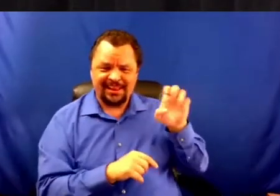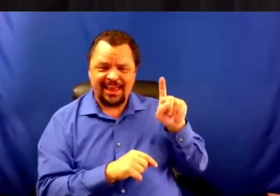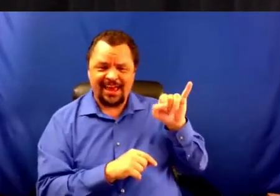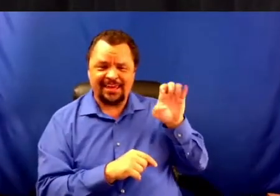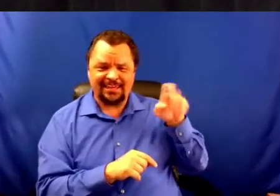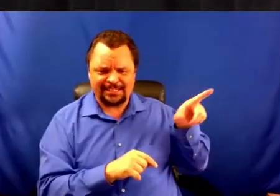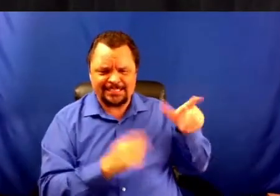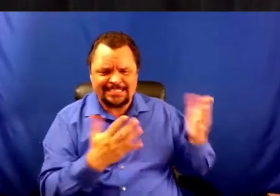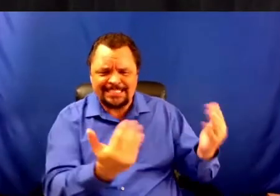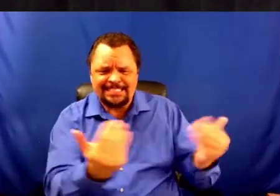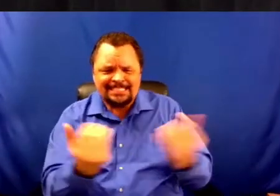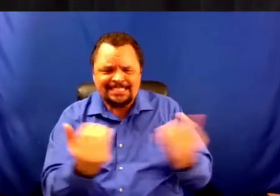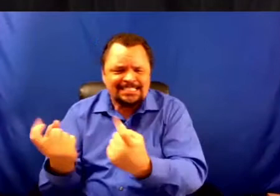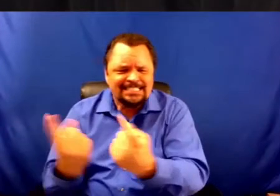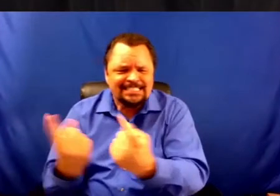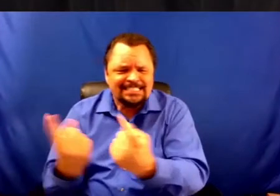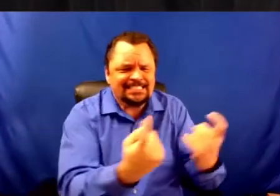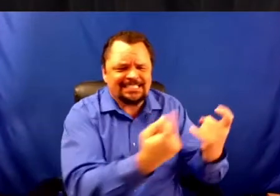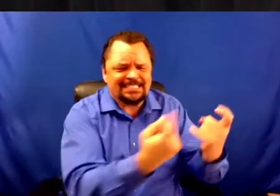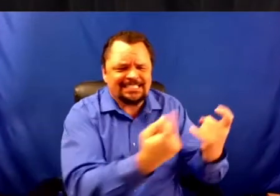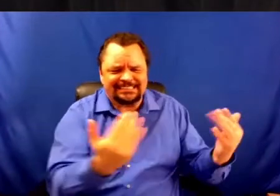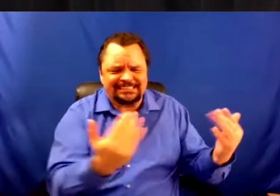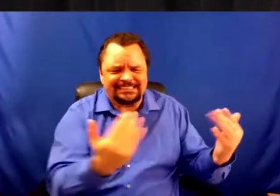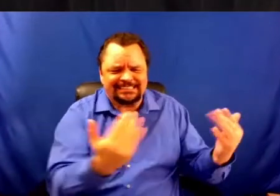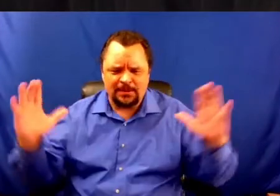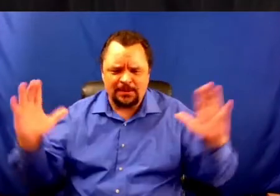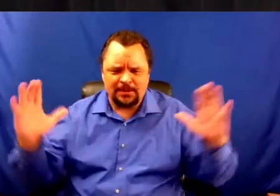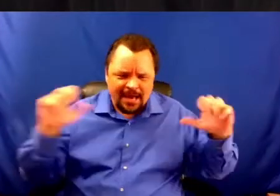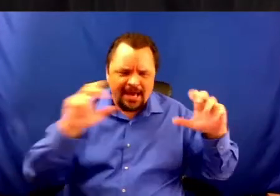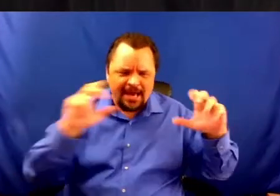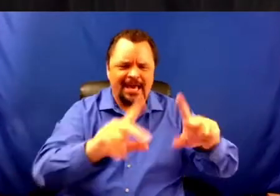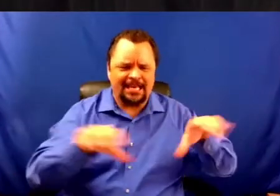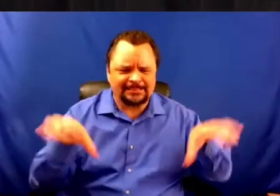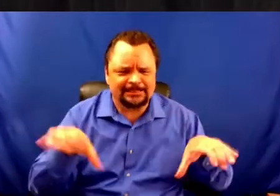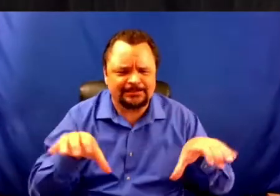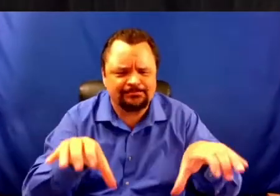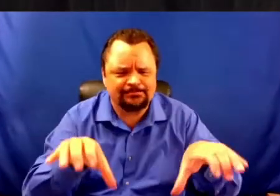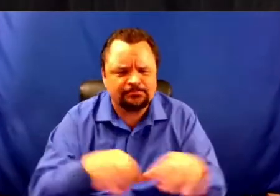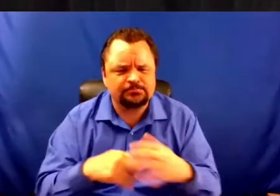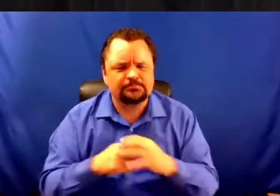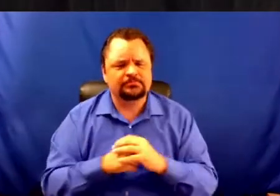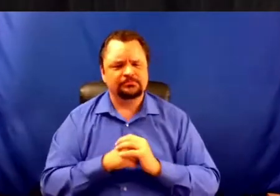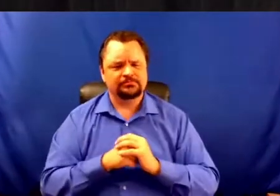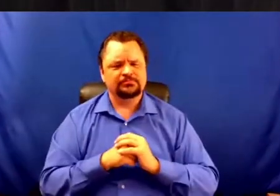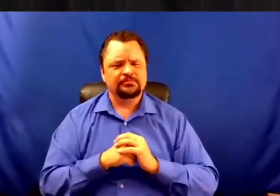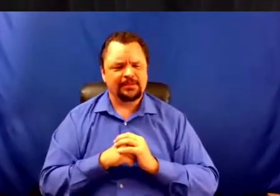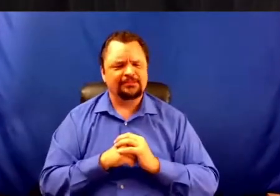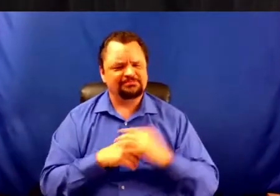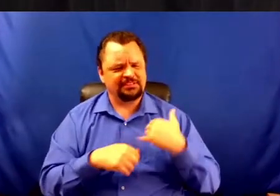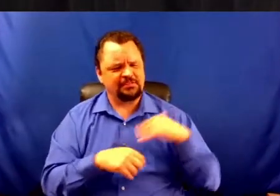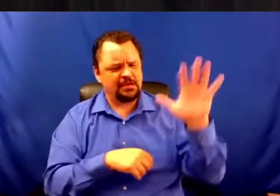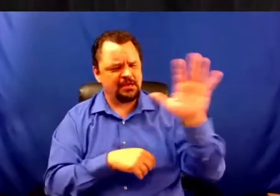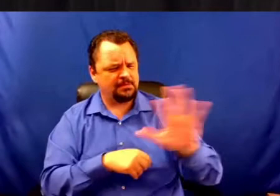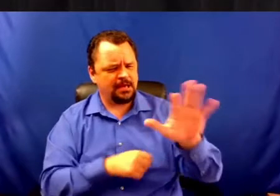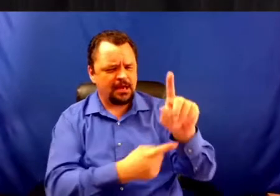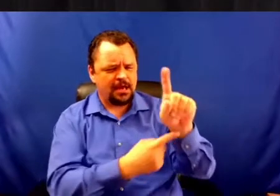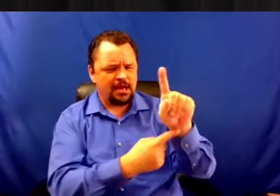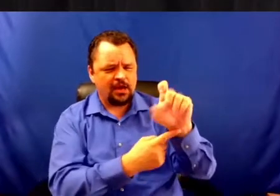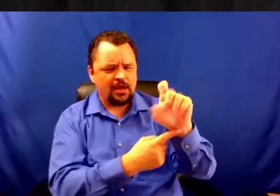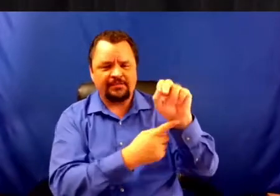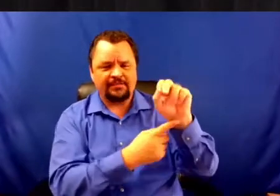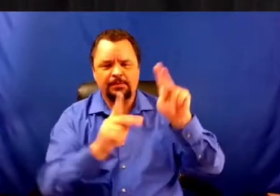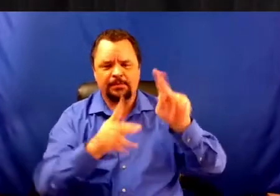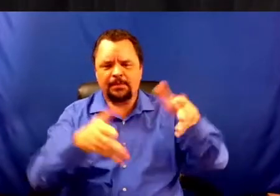to our clinic, even though it wasn't all the promotoras there anymore. And then we had about 150 people left on the list who